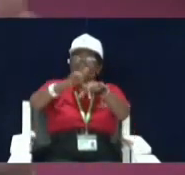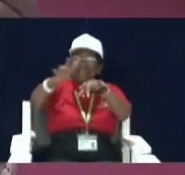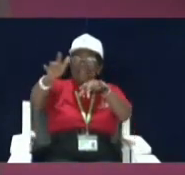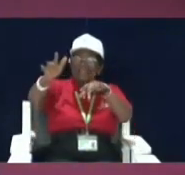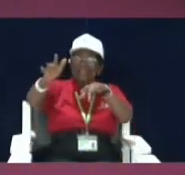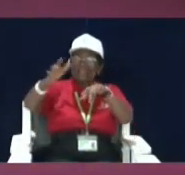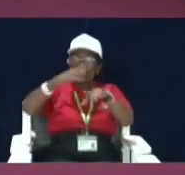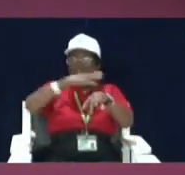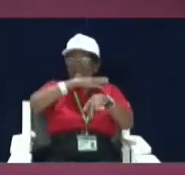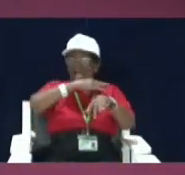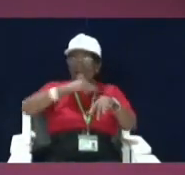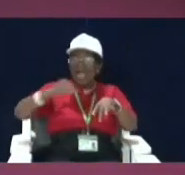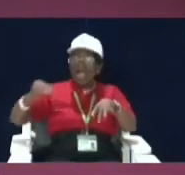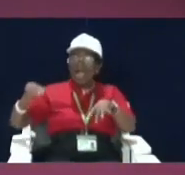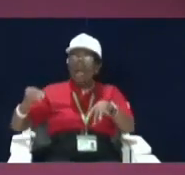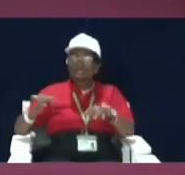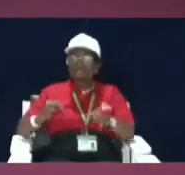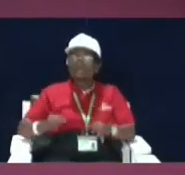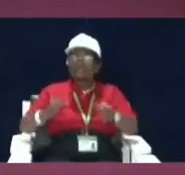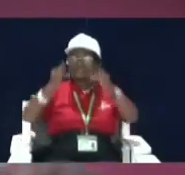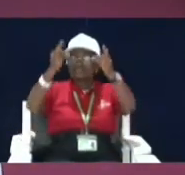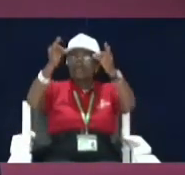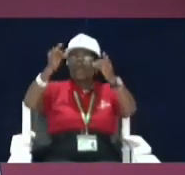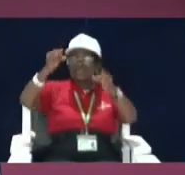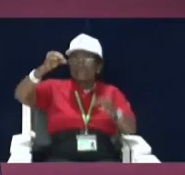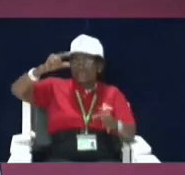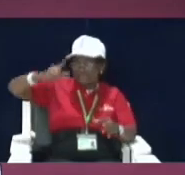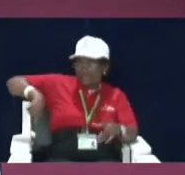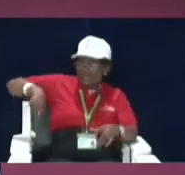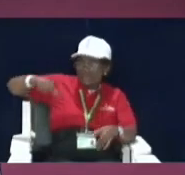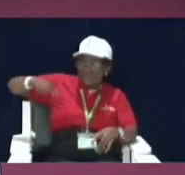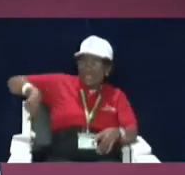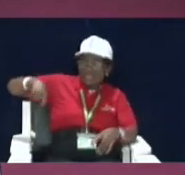and sets late.